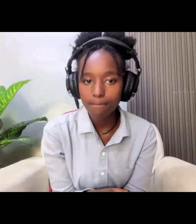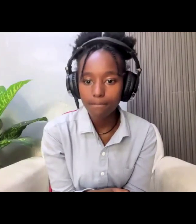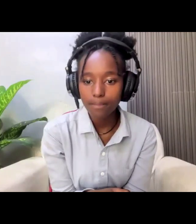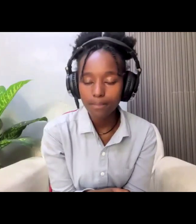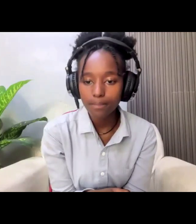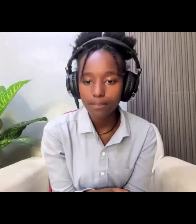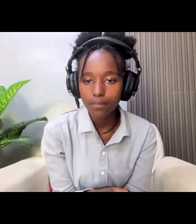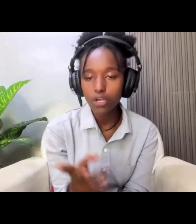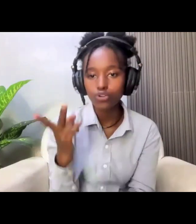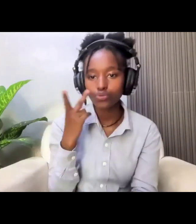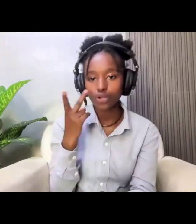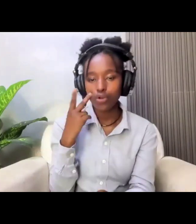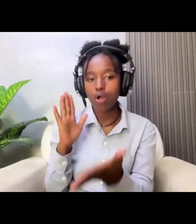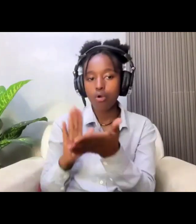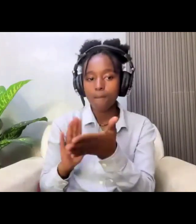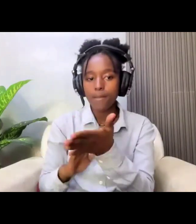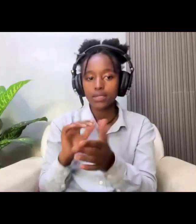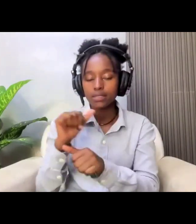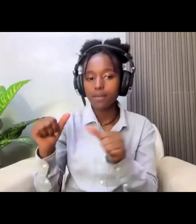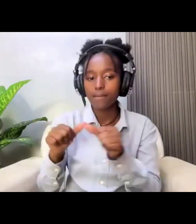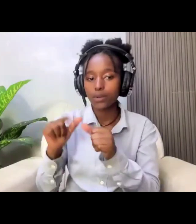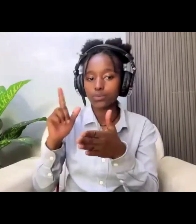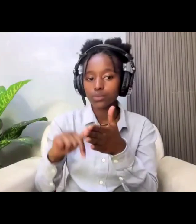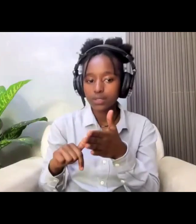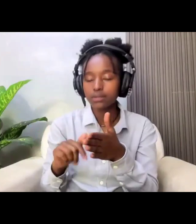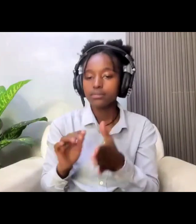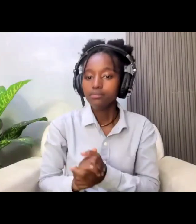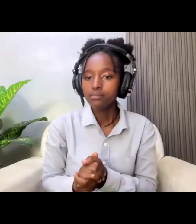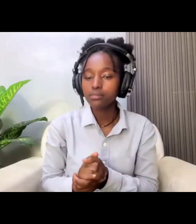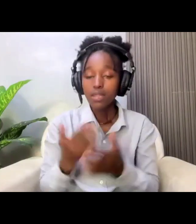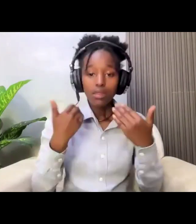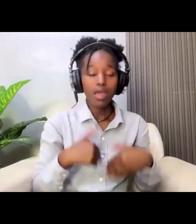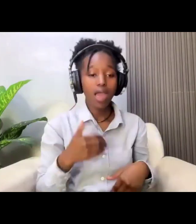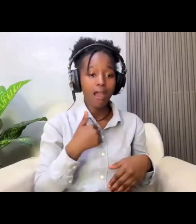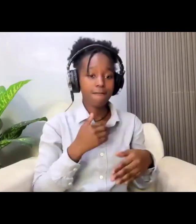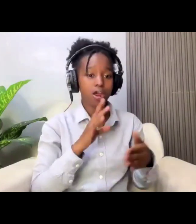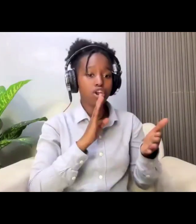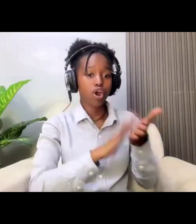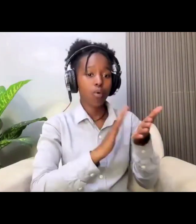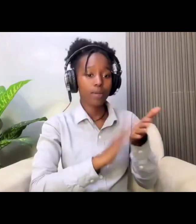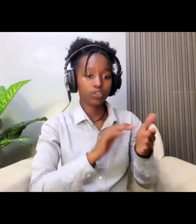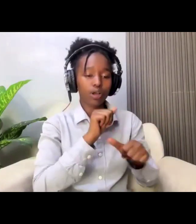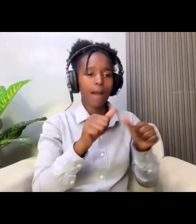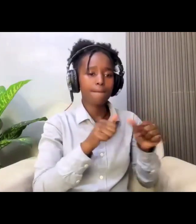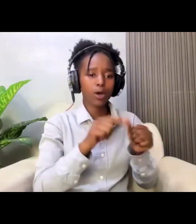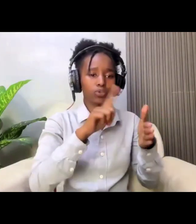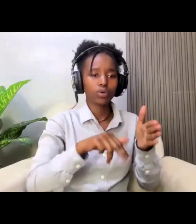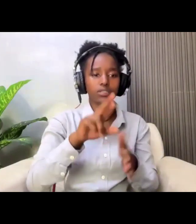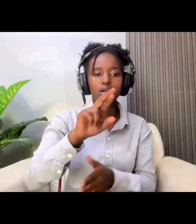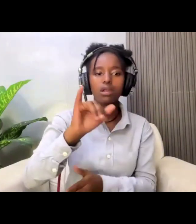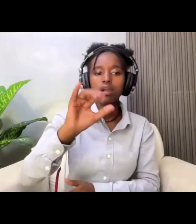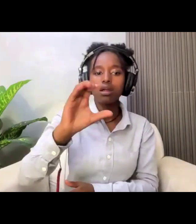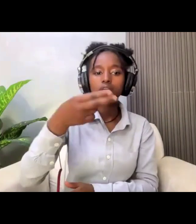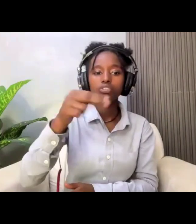a comment in the chat, and they say, I have a recommendation on what Richard has spoken about the law